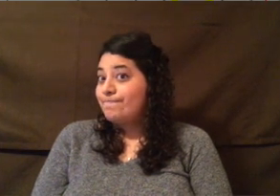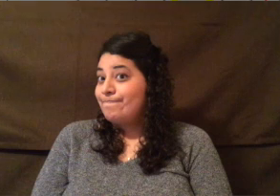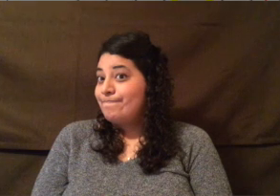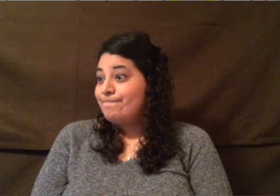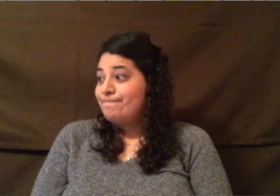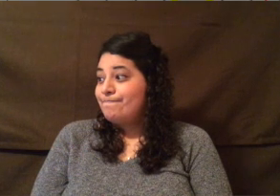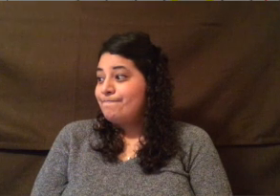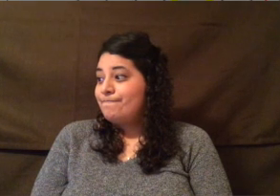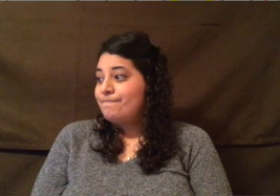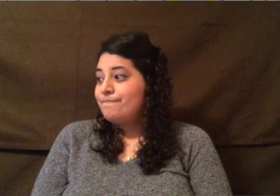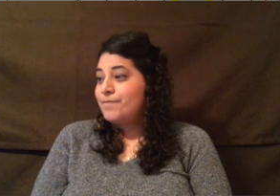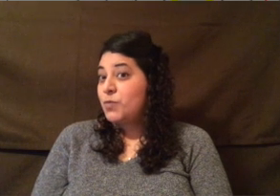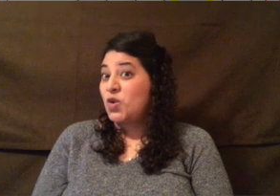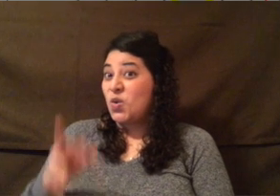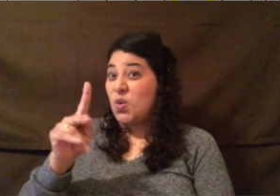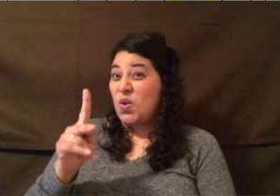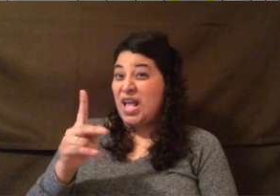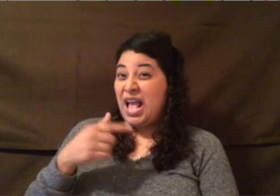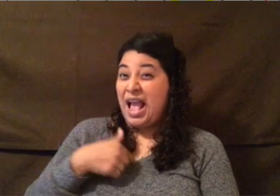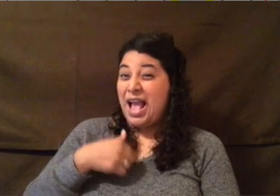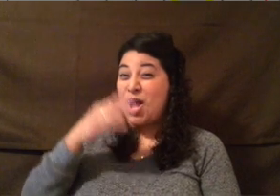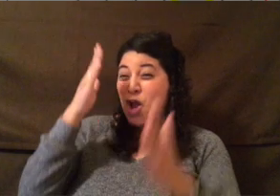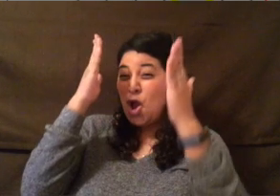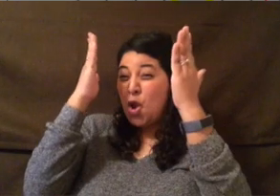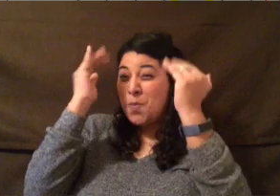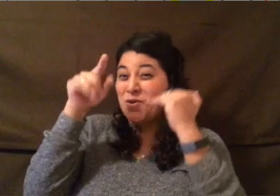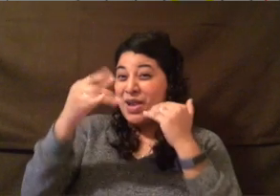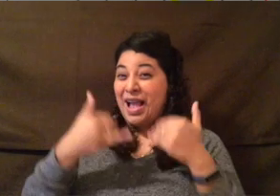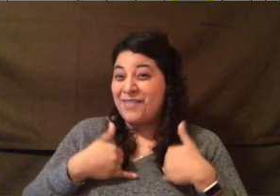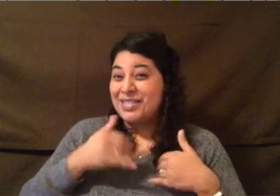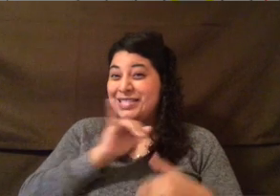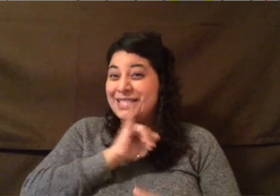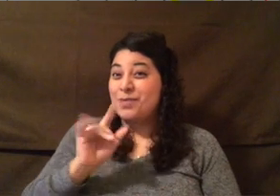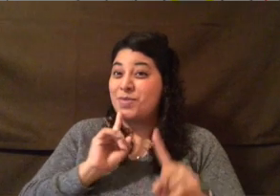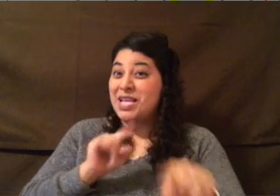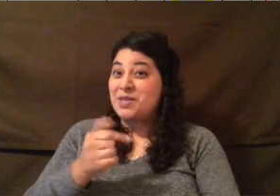All right, hopefully you got the same thing as me.